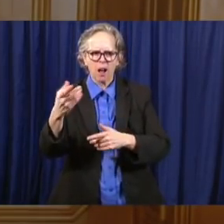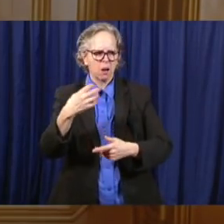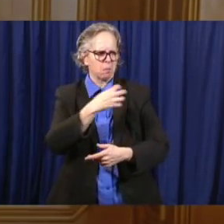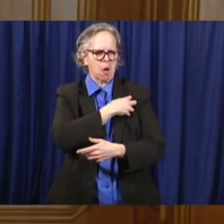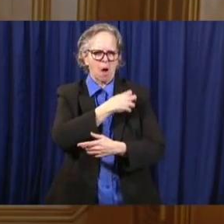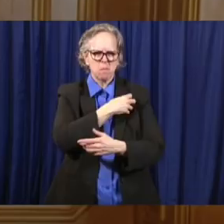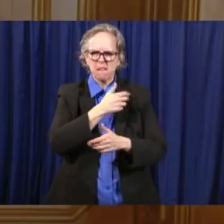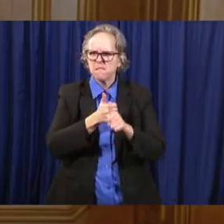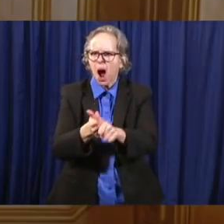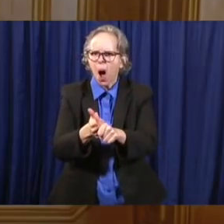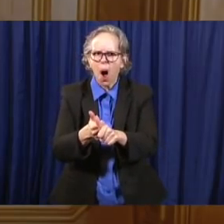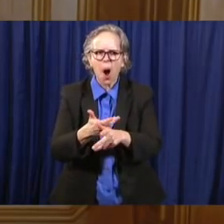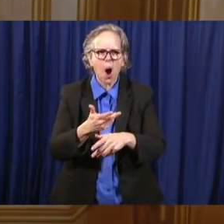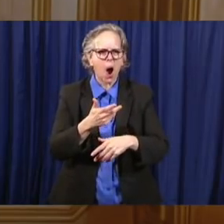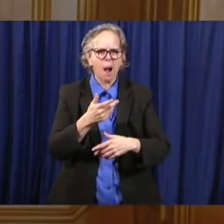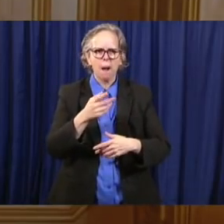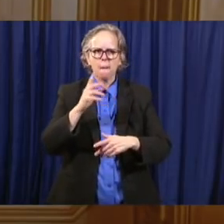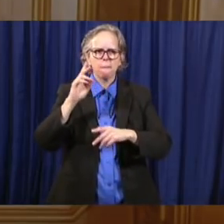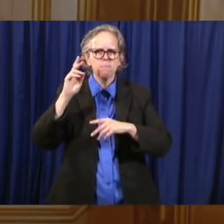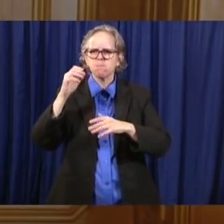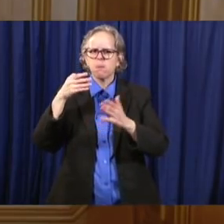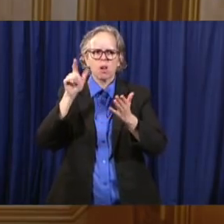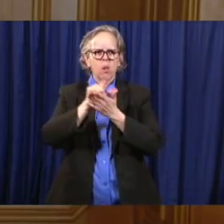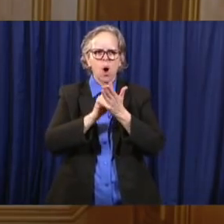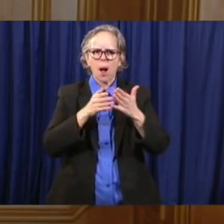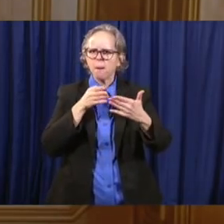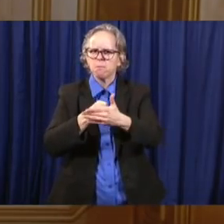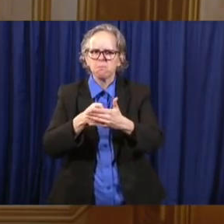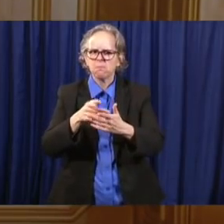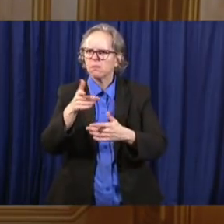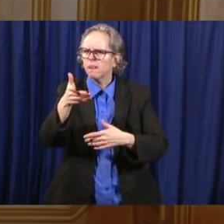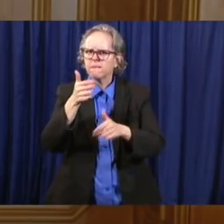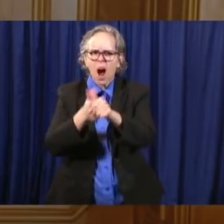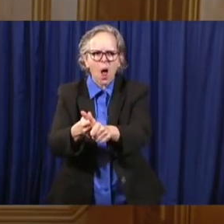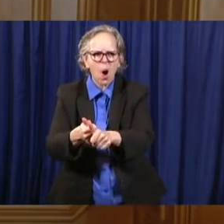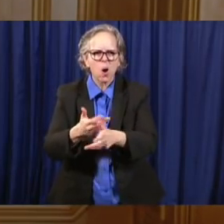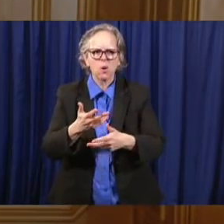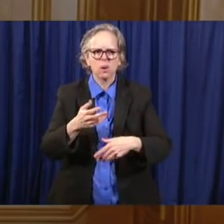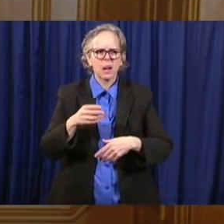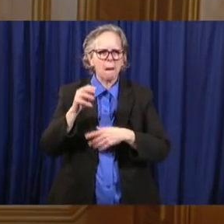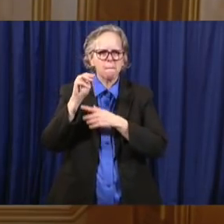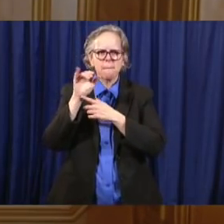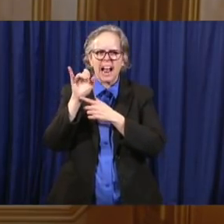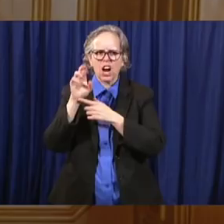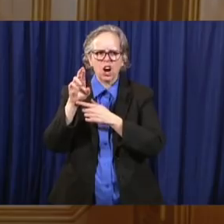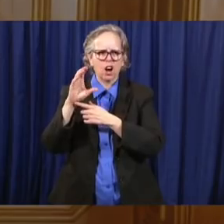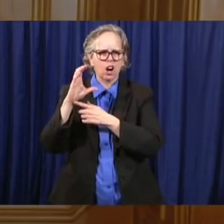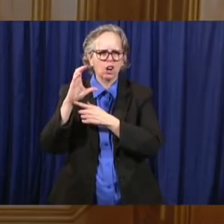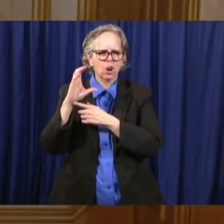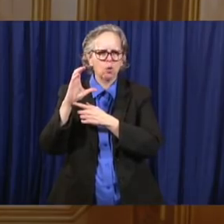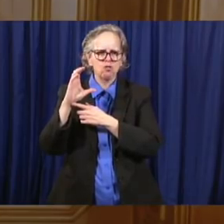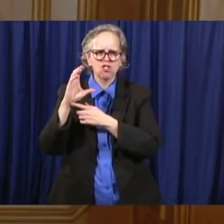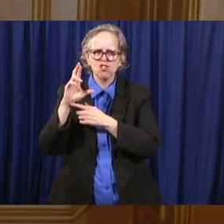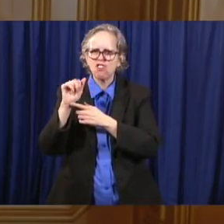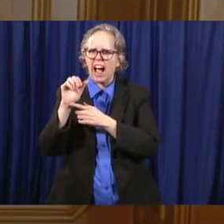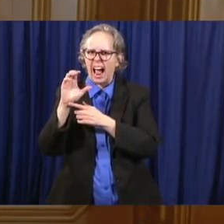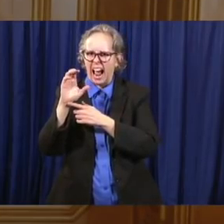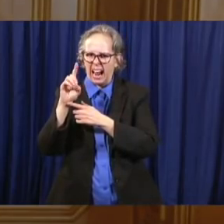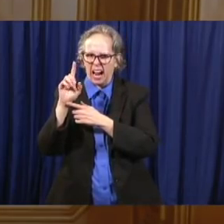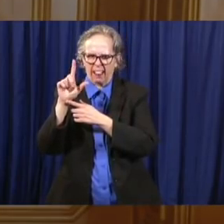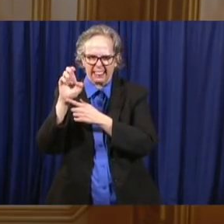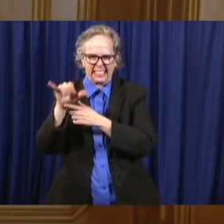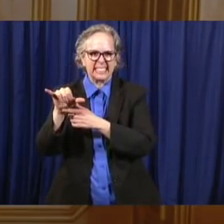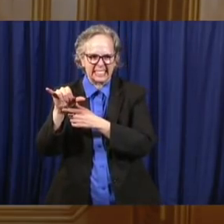to Prosecutor Dieters and Mayor Cranley and others who took affirmative action to deal